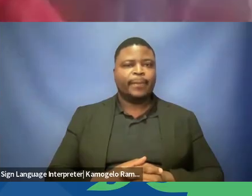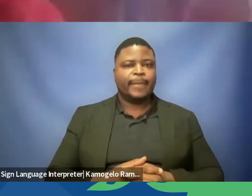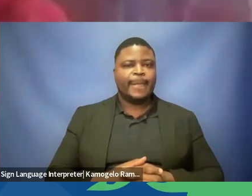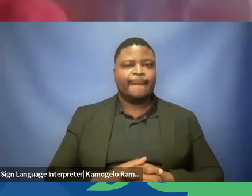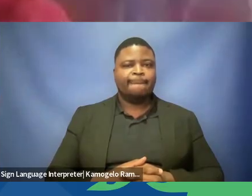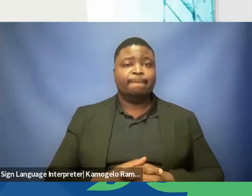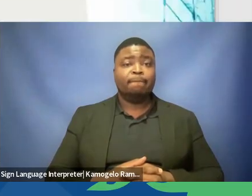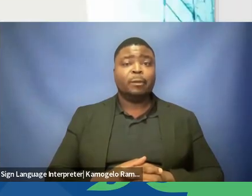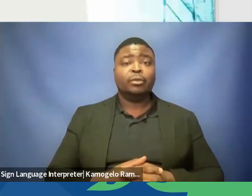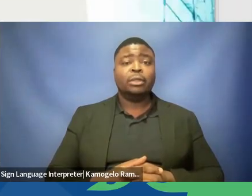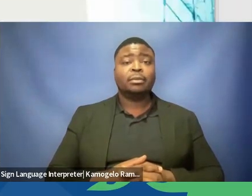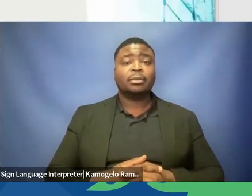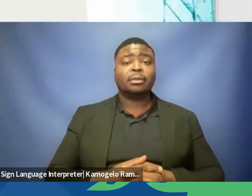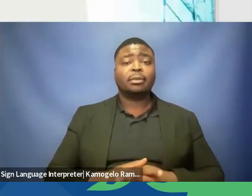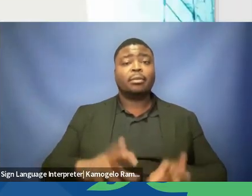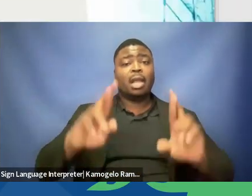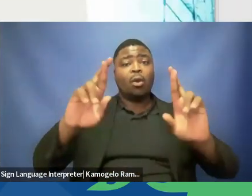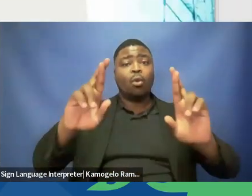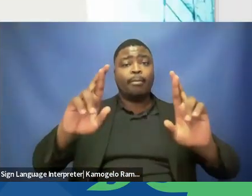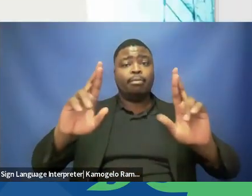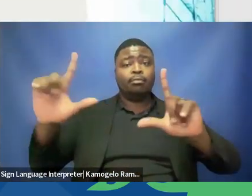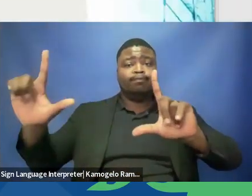Okay, I hope it is visible to everyone.